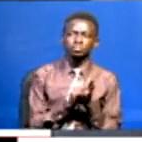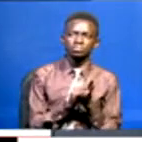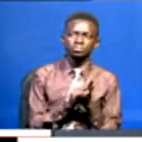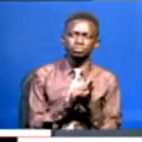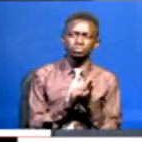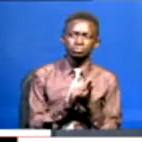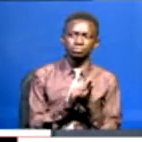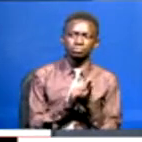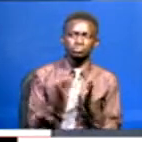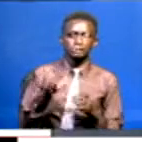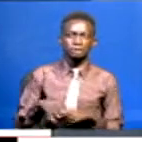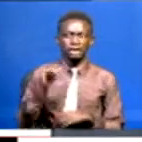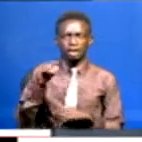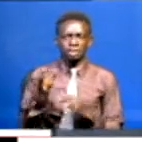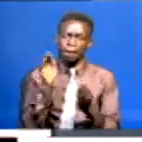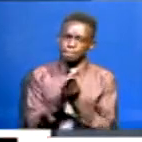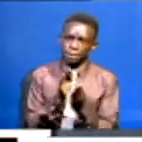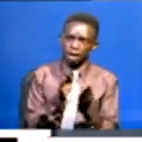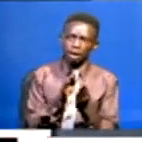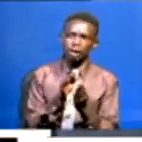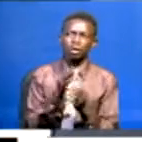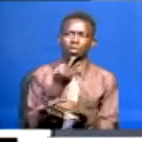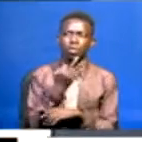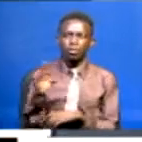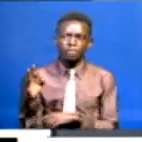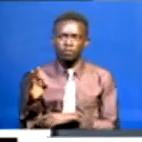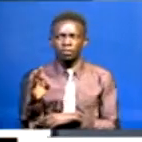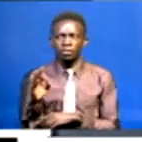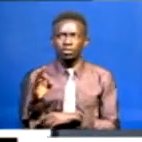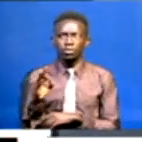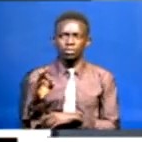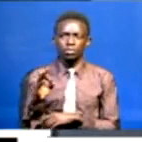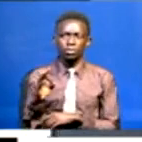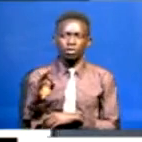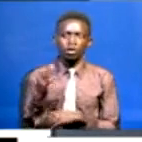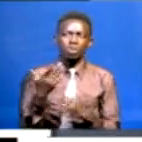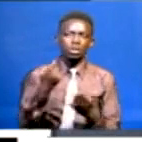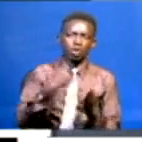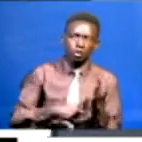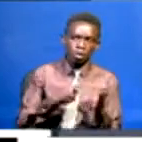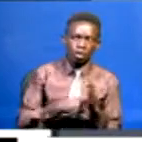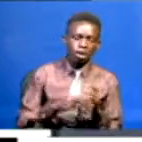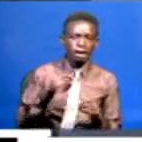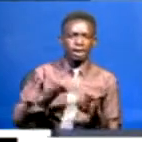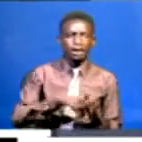taking the bulk of the unit cost of kilowatt hour that